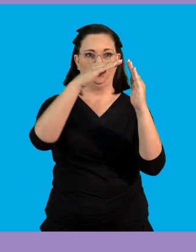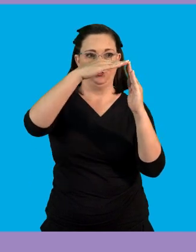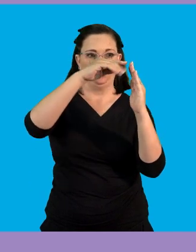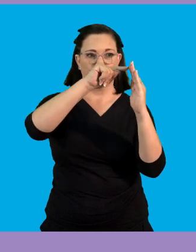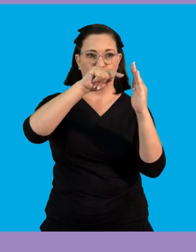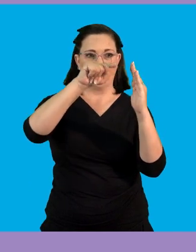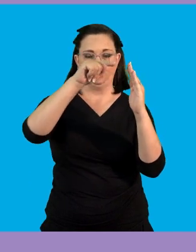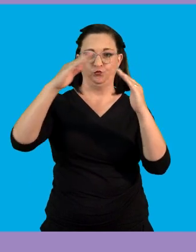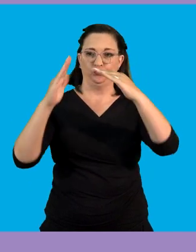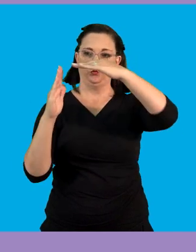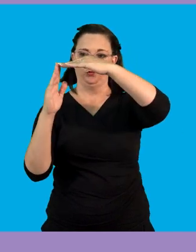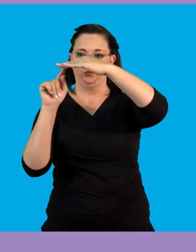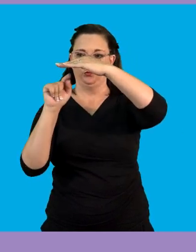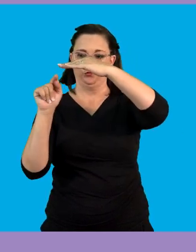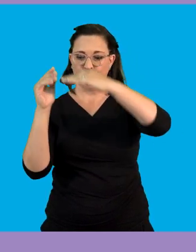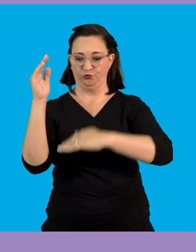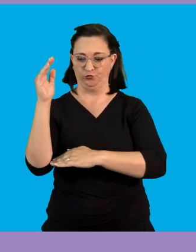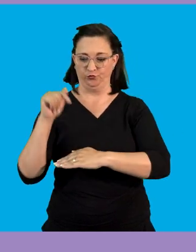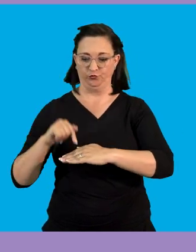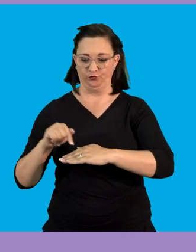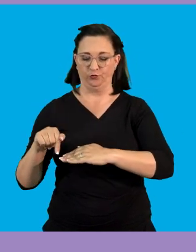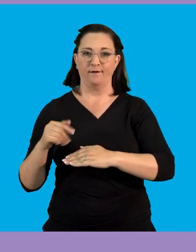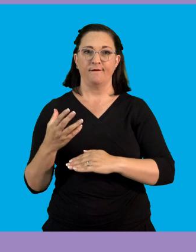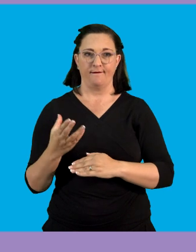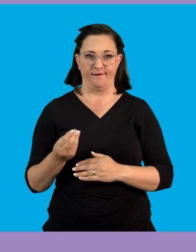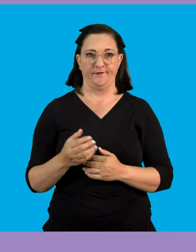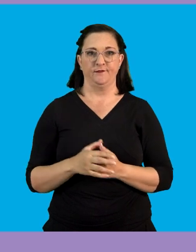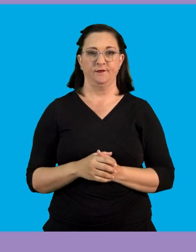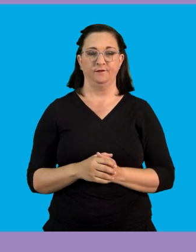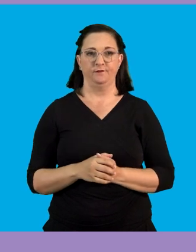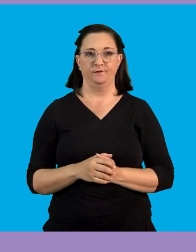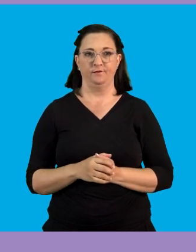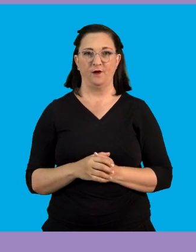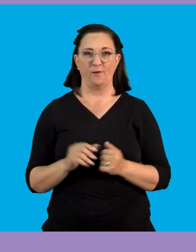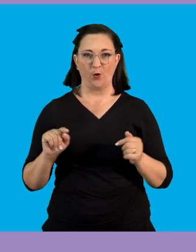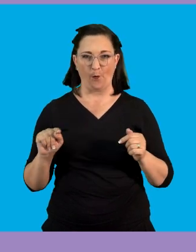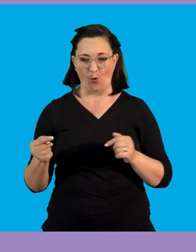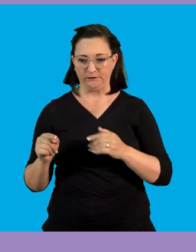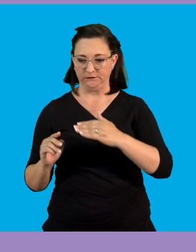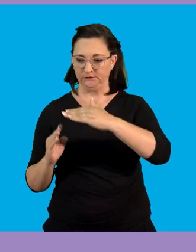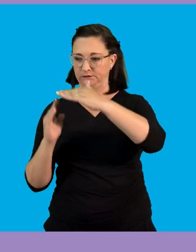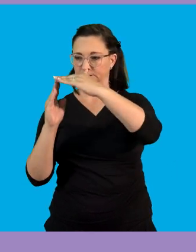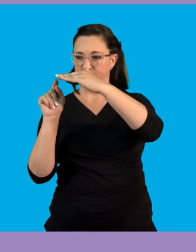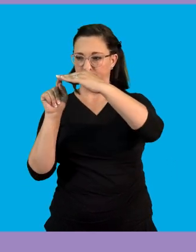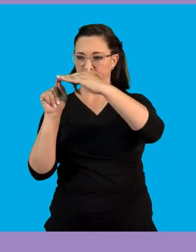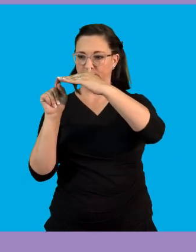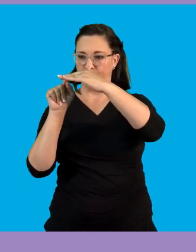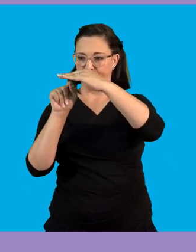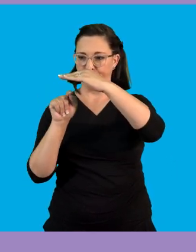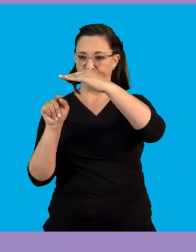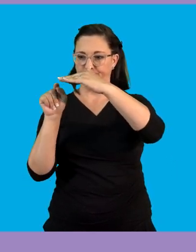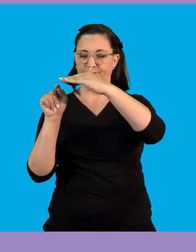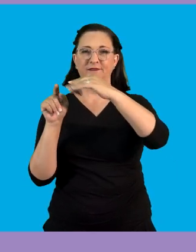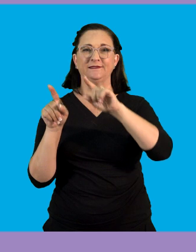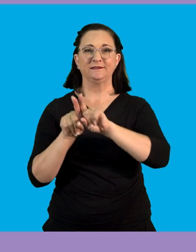is a square that proves at the vertices that the angle is 90 degrees,